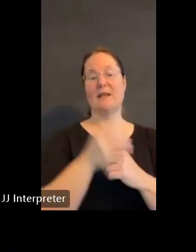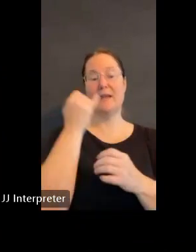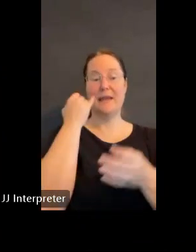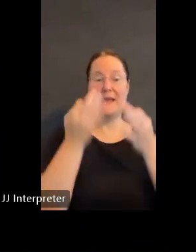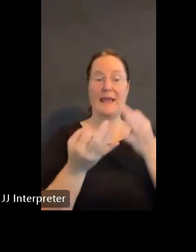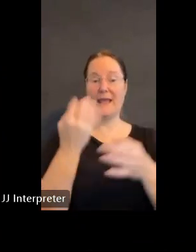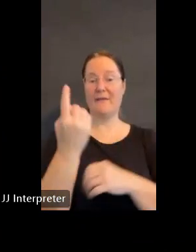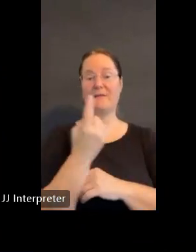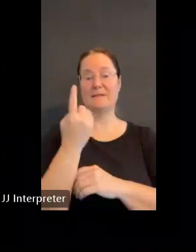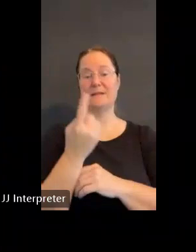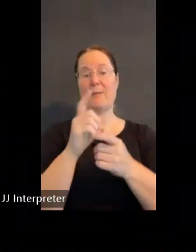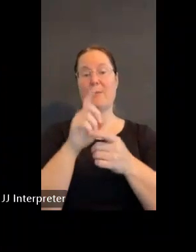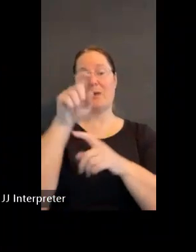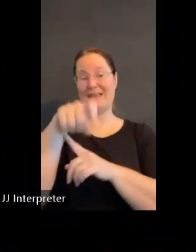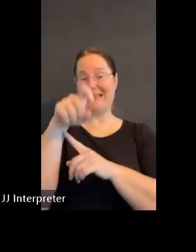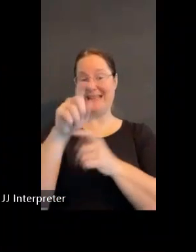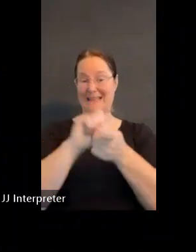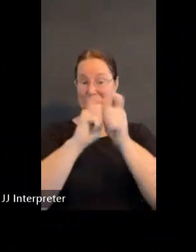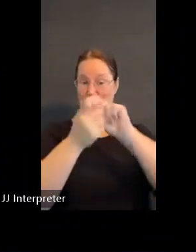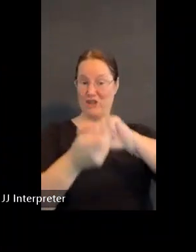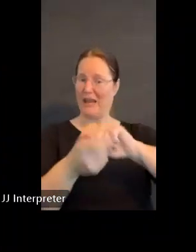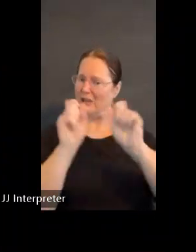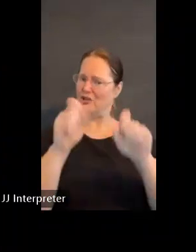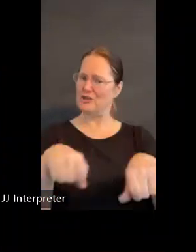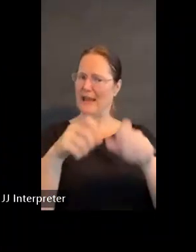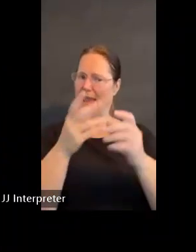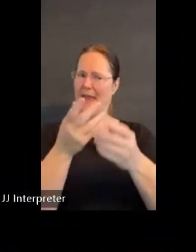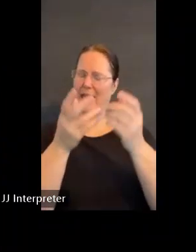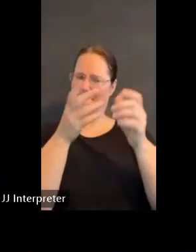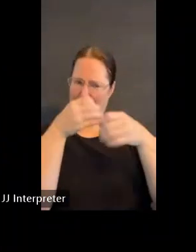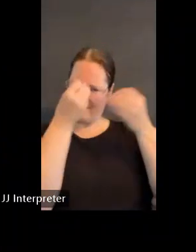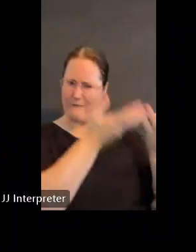would change, they should update their housing provider to let them know.